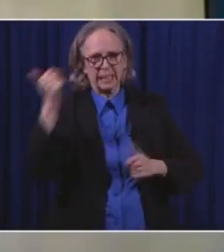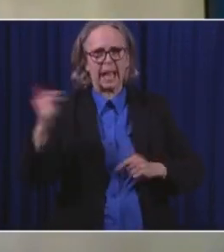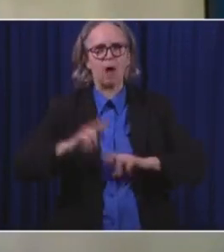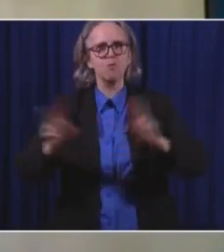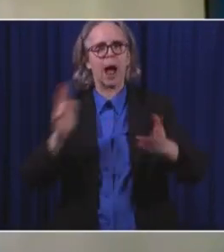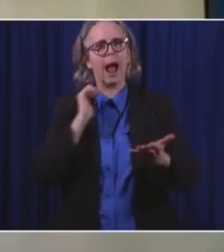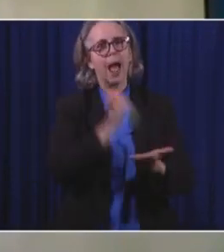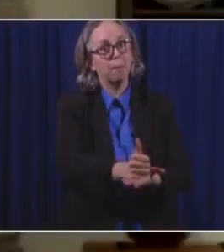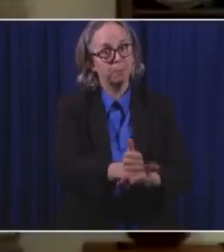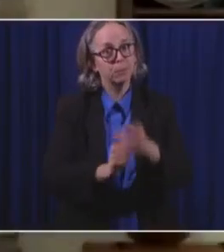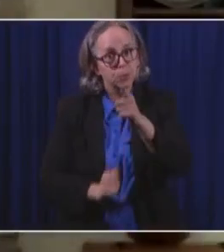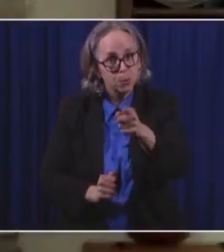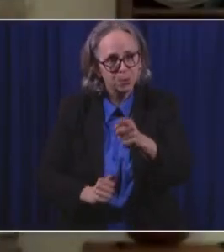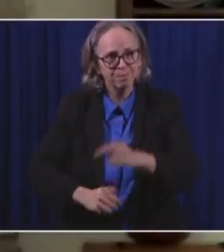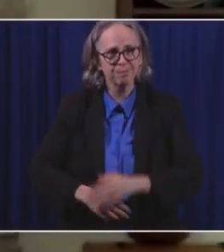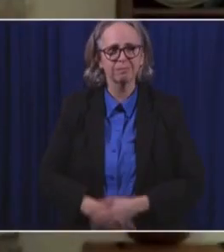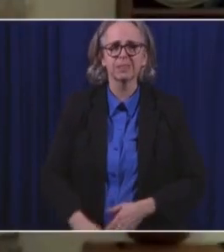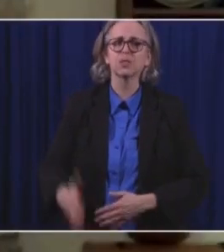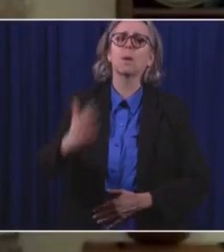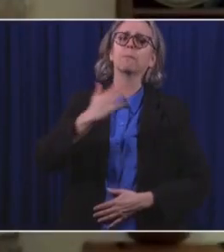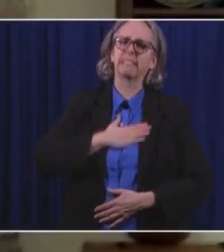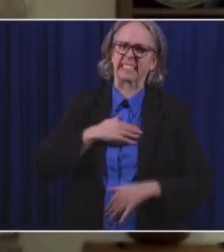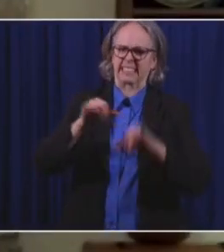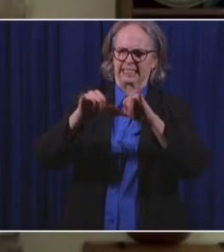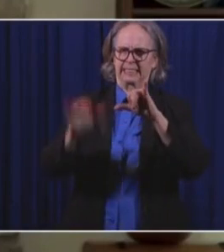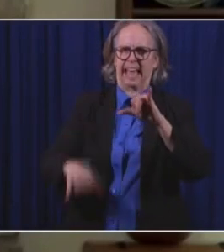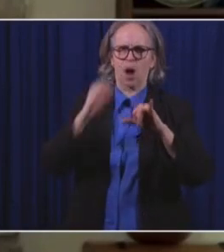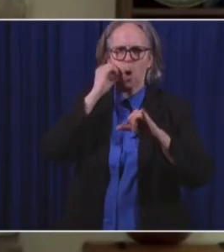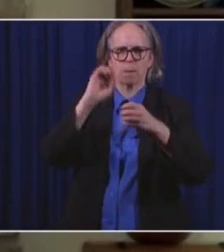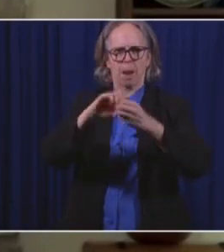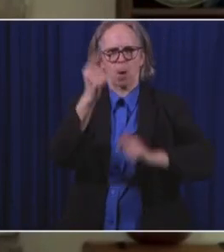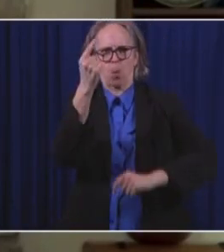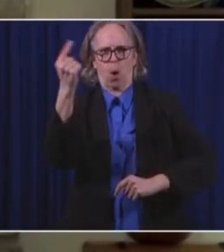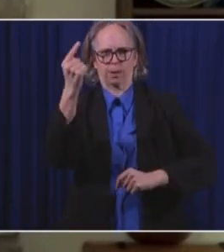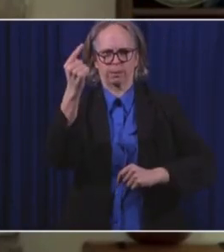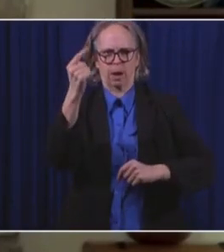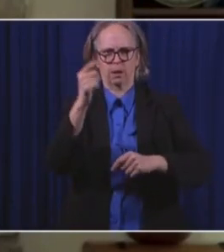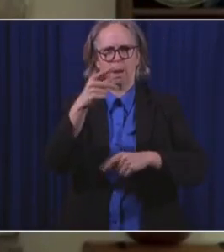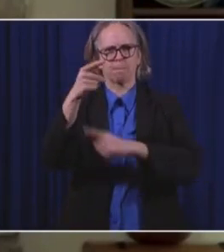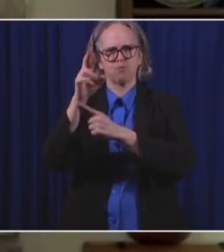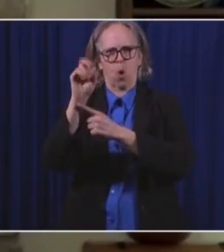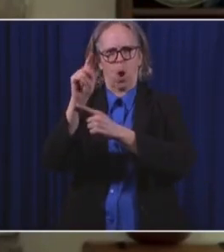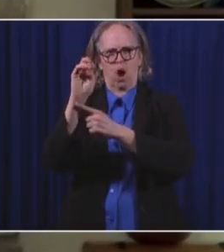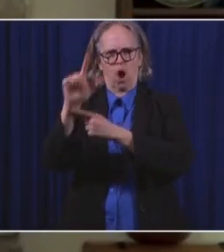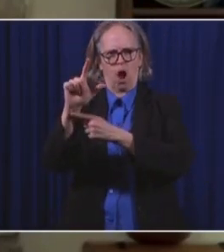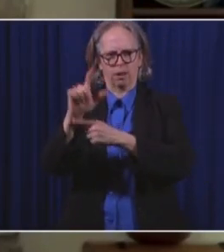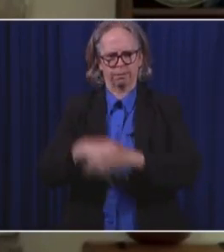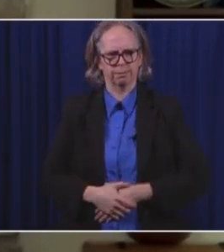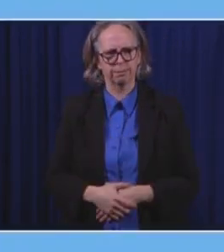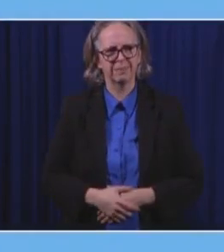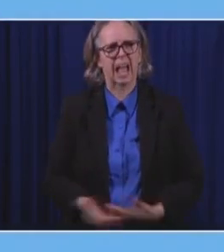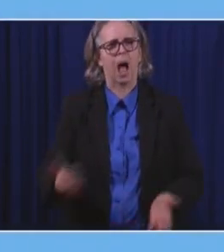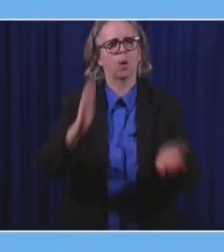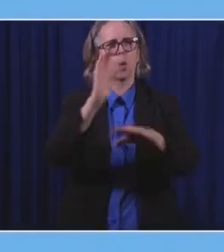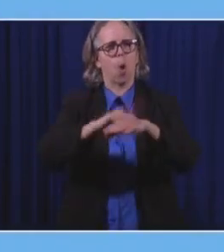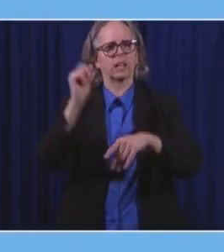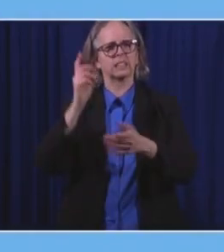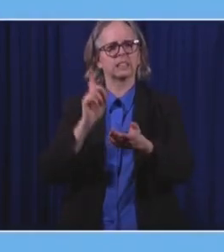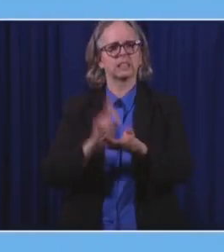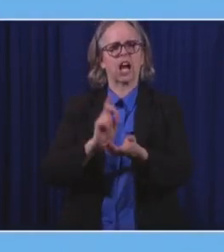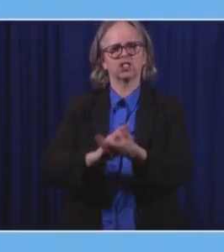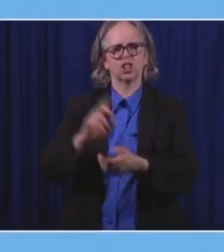you. Thank you, Doctor. Next is Dr. Farida Goodwin-Capers, primary care physician for Mercy